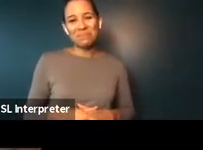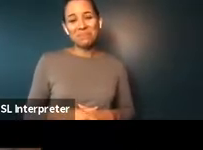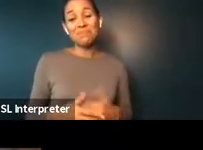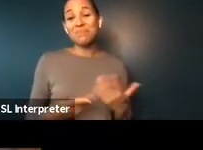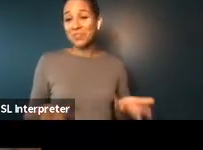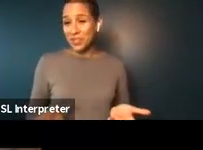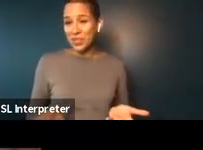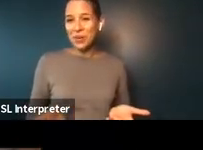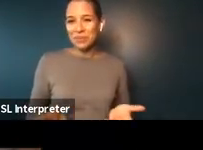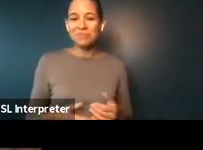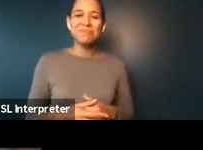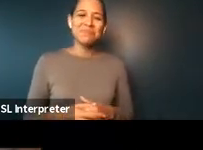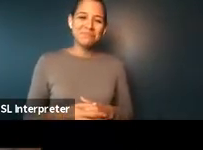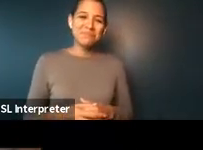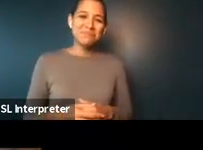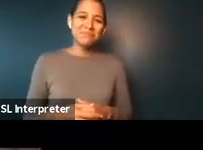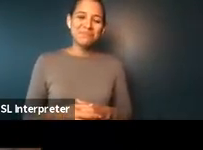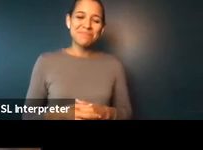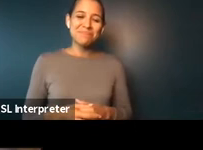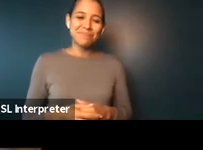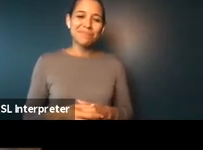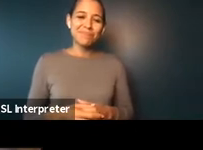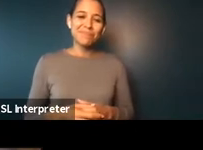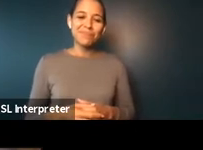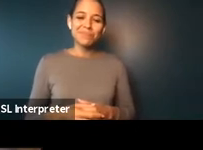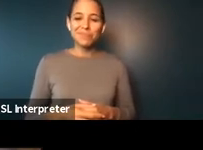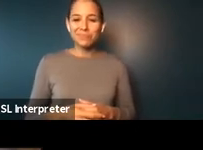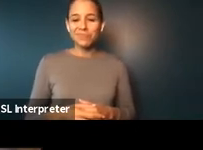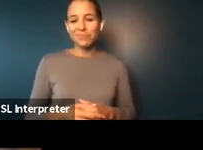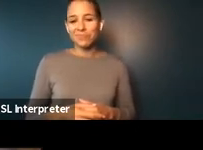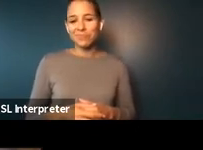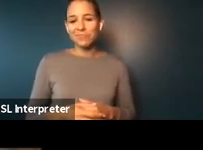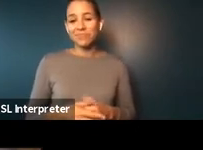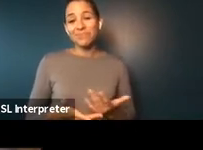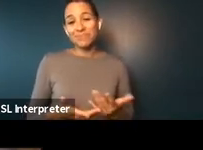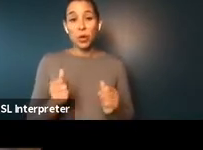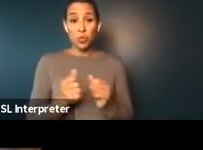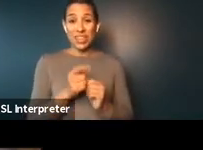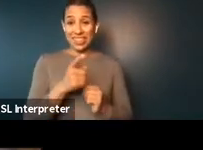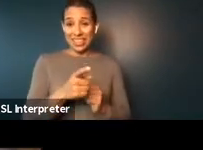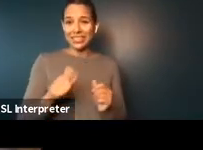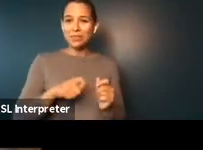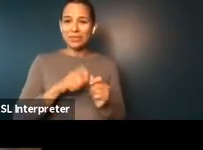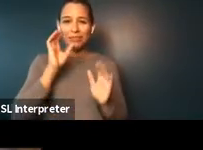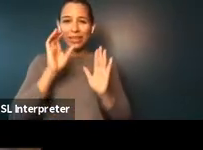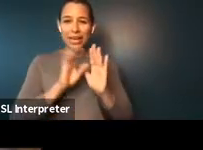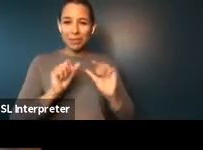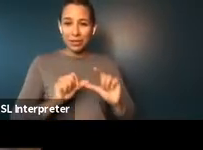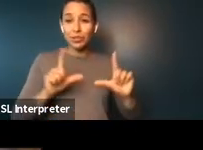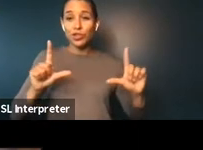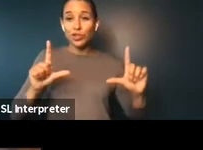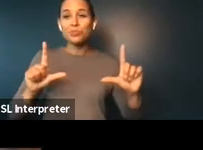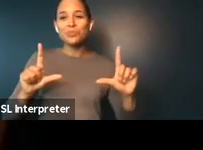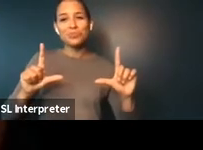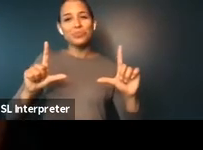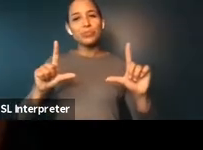so these are, and, and part of that in terms of this image, um, there's, there's a way in